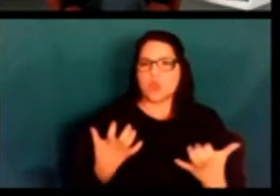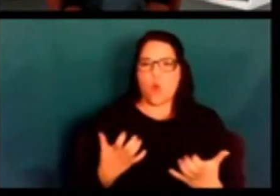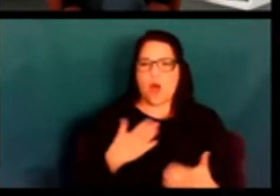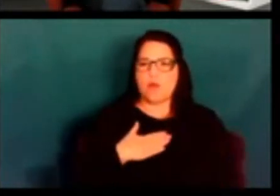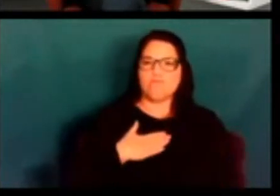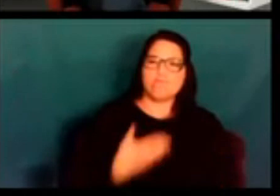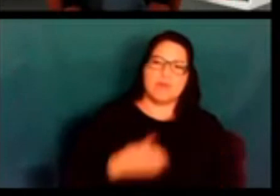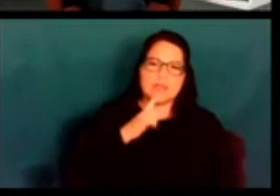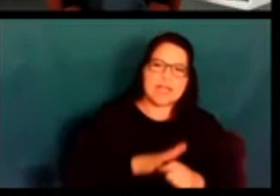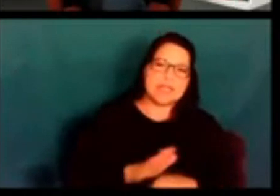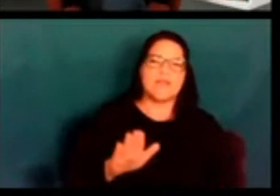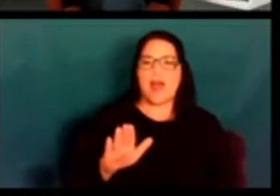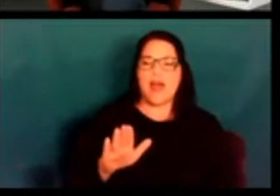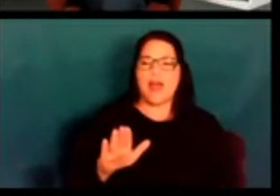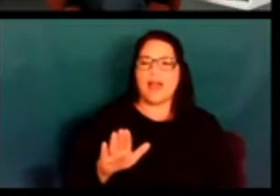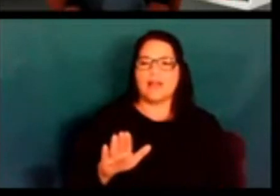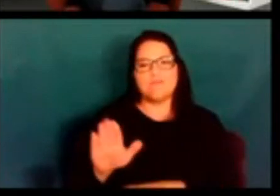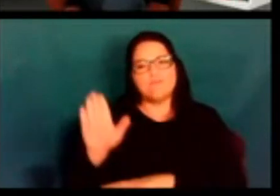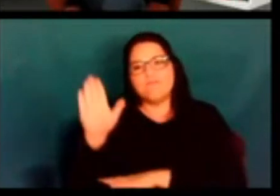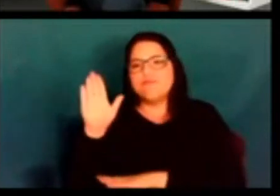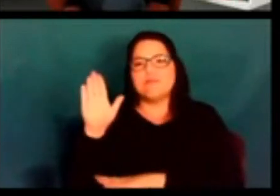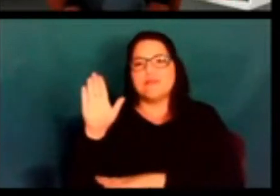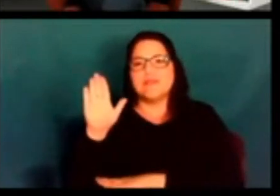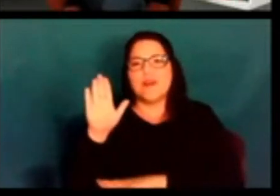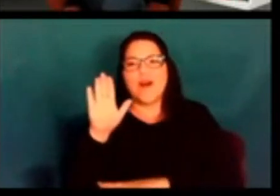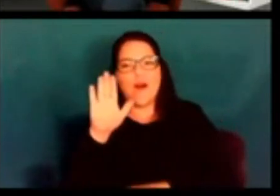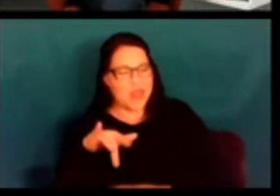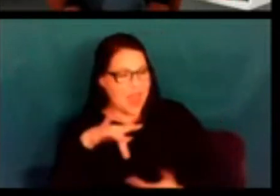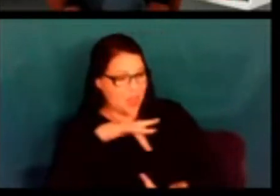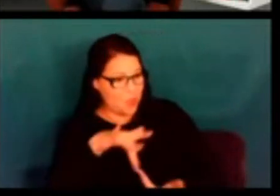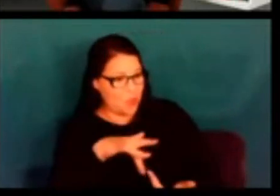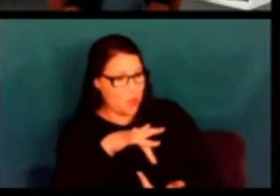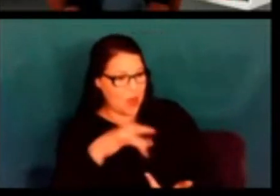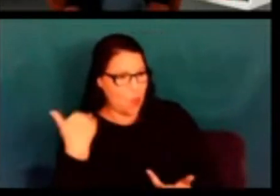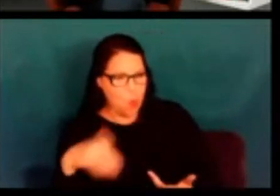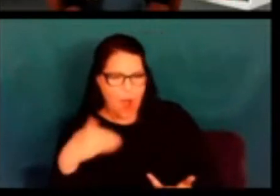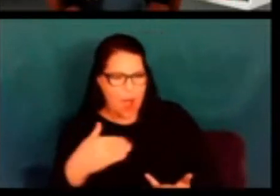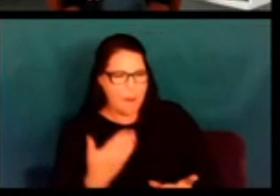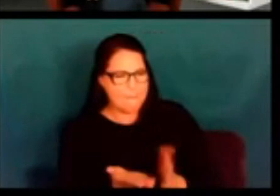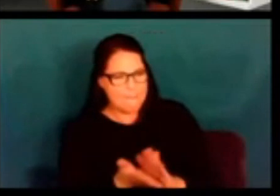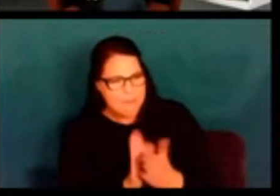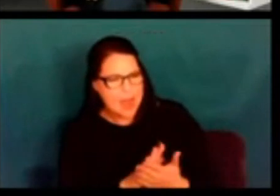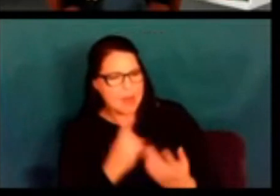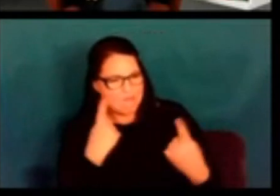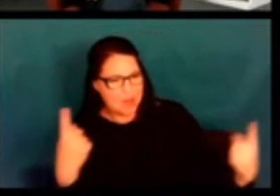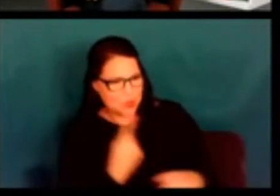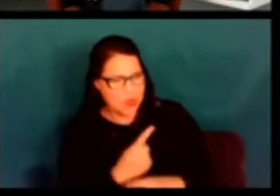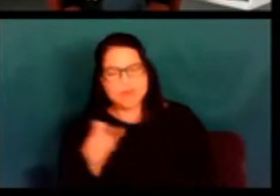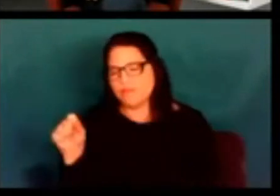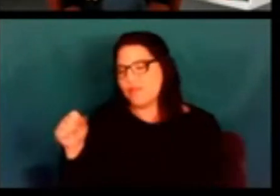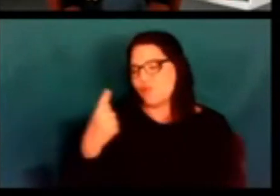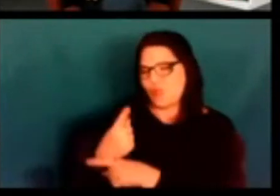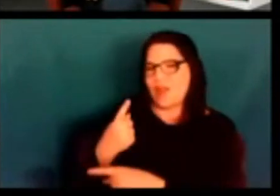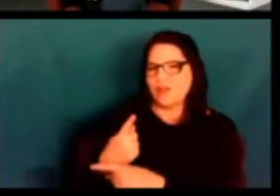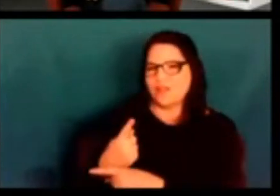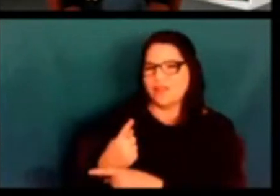Testify. Right. That was this is a doo-wop record. This is the record that kind of put you on the scene, right? Right. That was